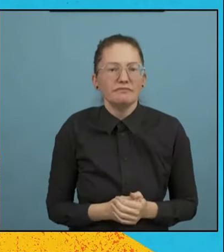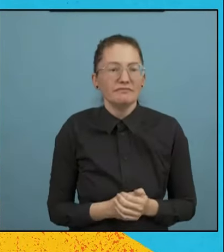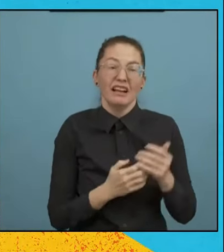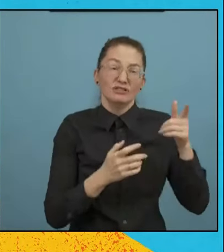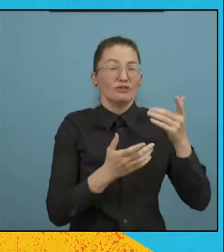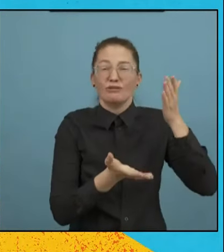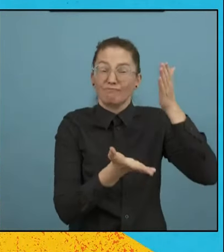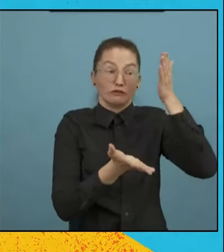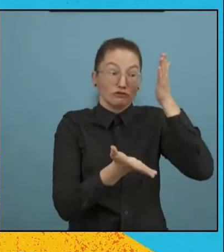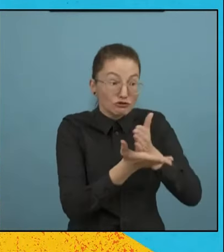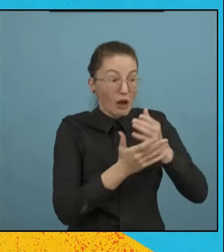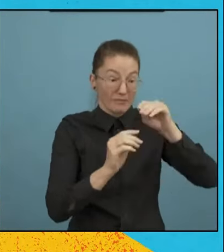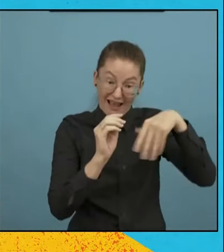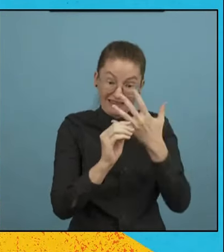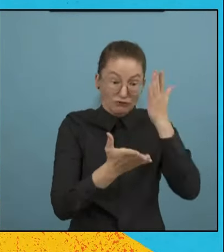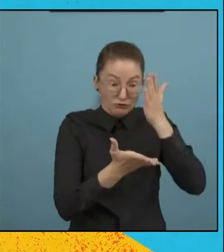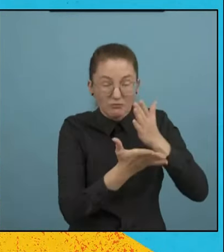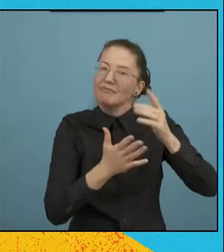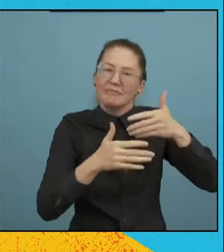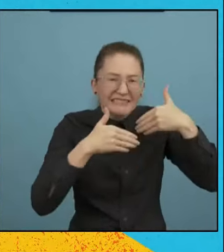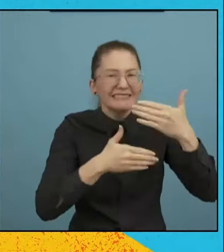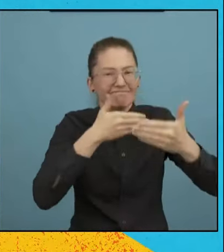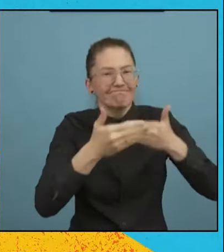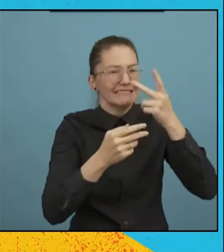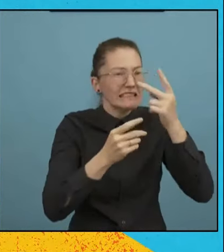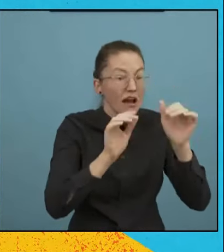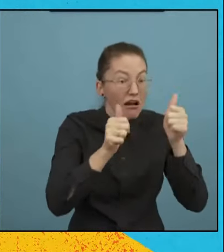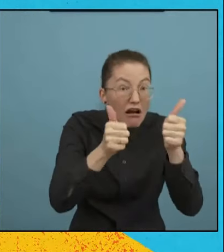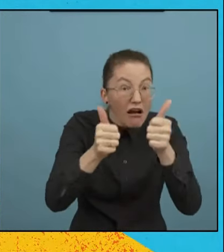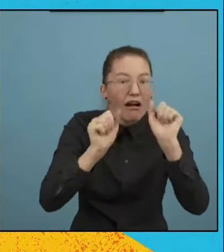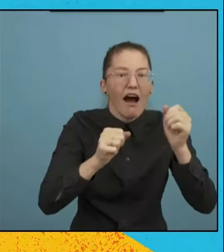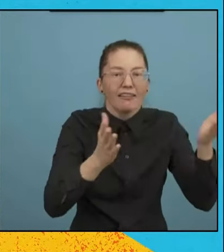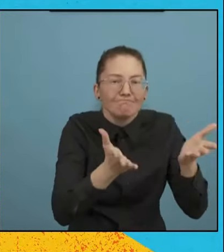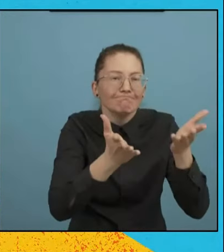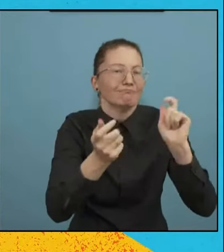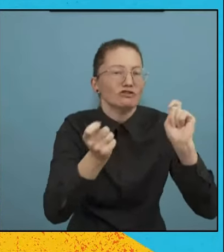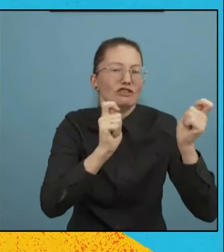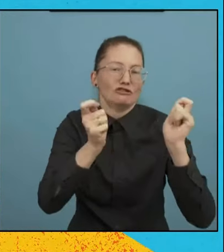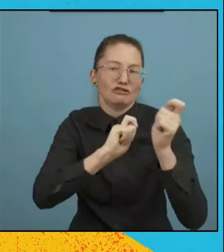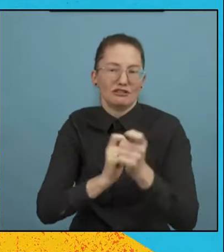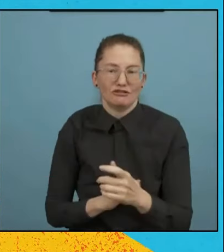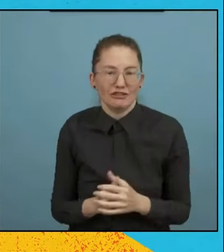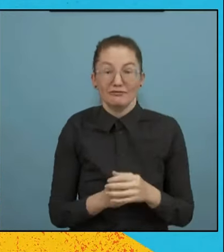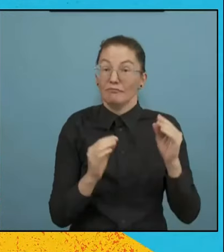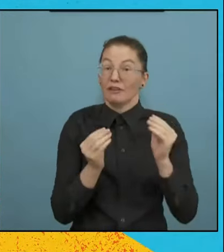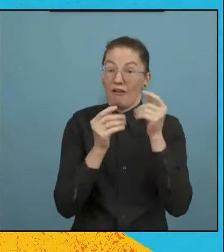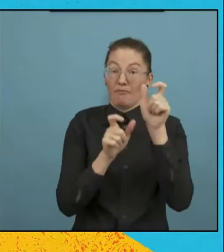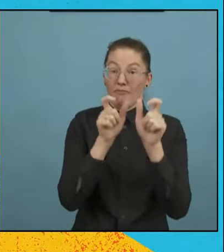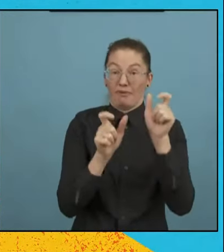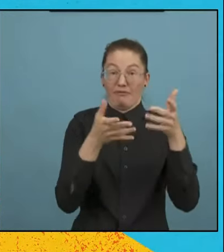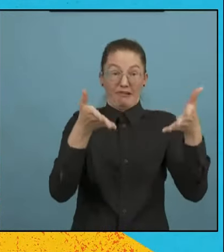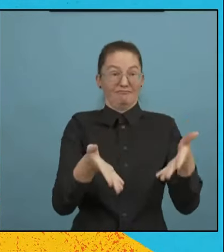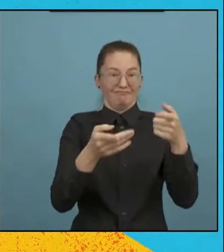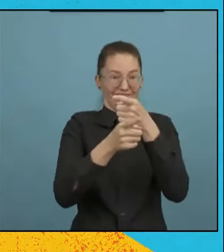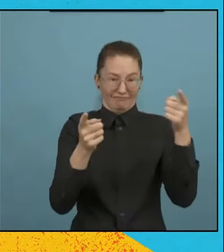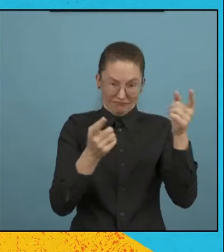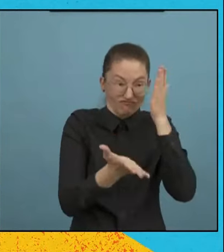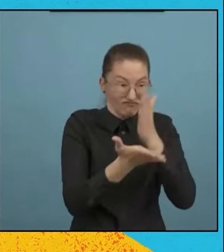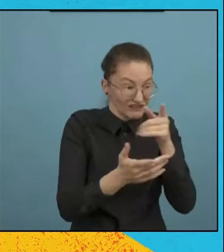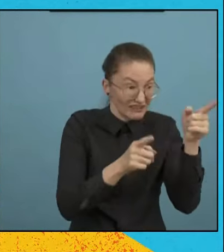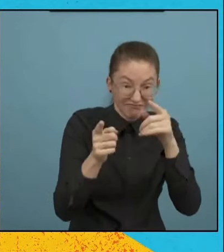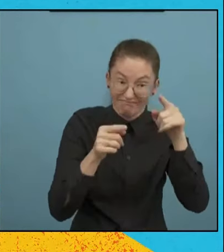from Save the Children and a next generation fellow at the UN Foundation. What are the most effective mechanisms for engaging children